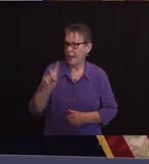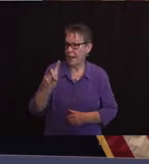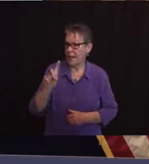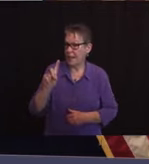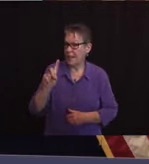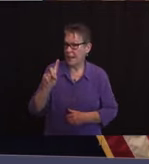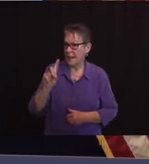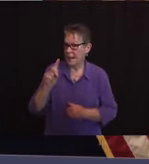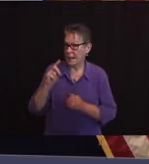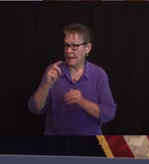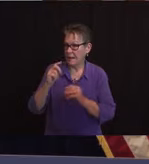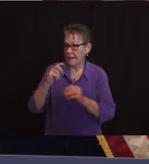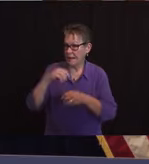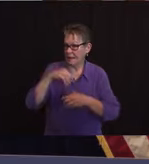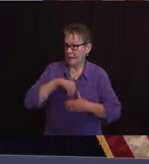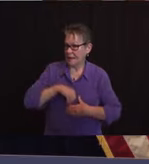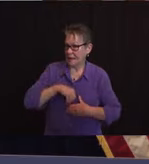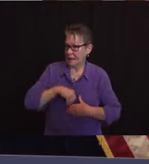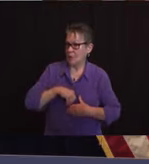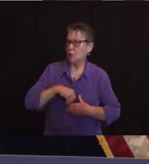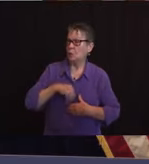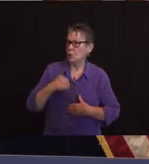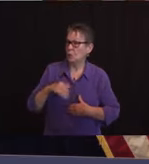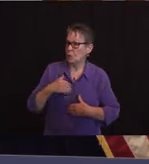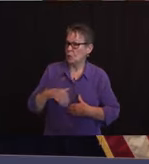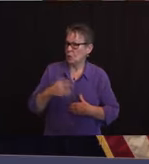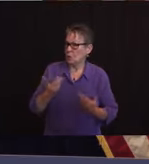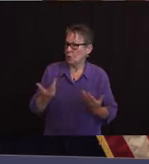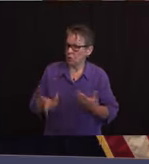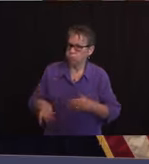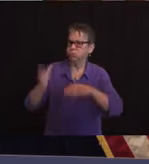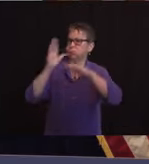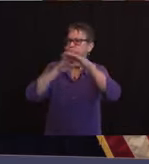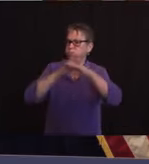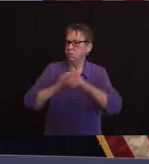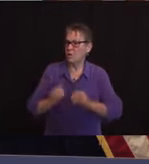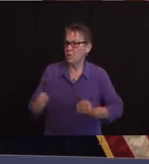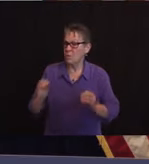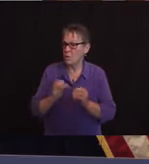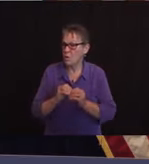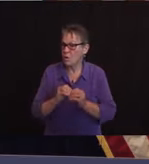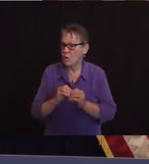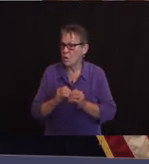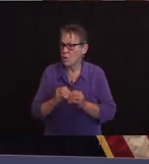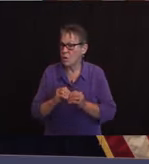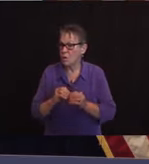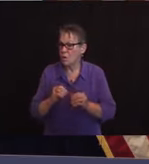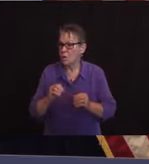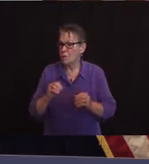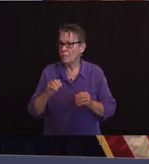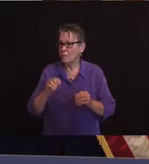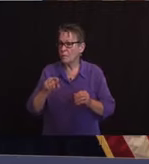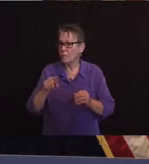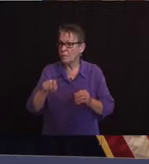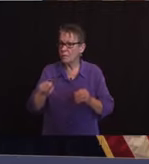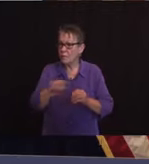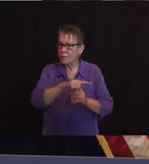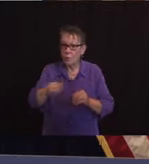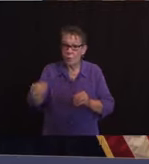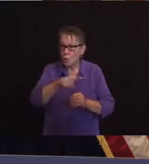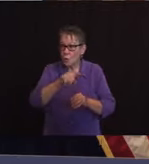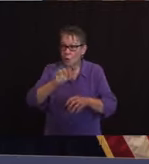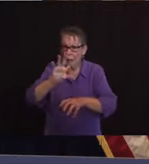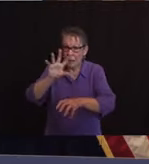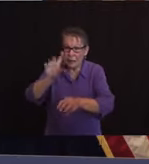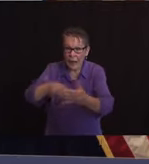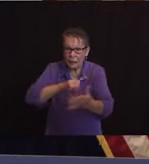canceled pediatric visits so young children can be tested for lead exposure. The department will partner with the New Jersey chapter